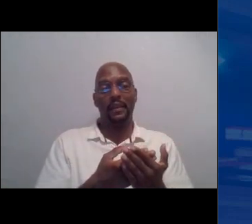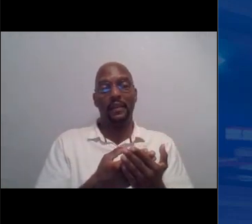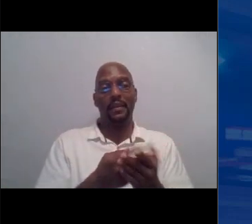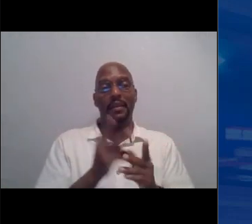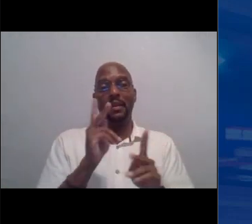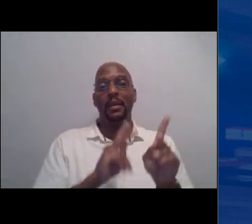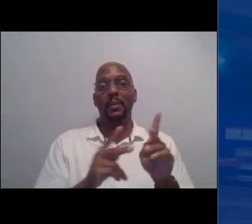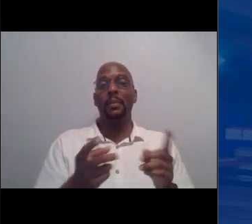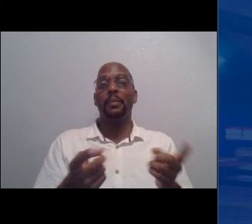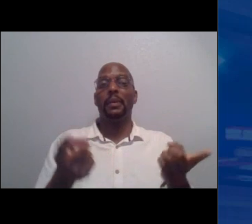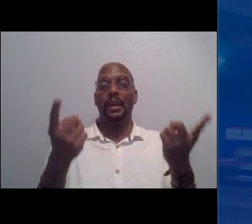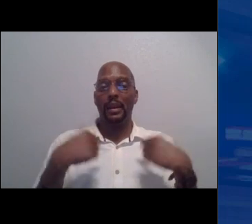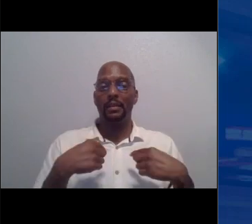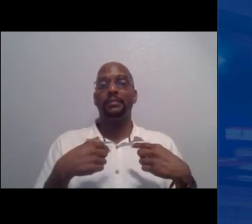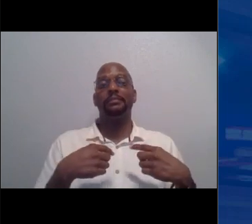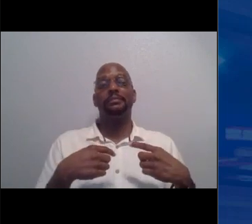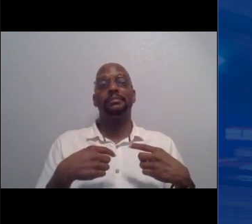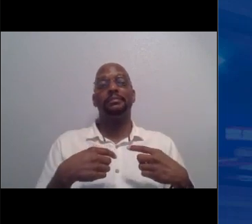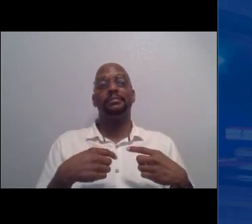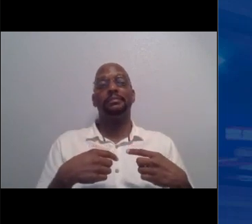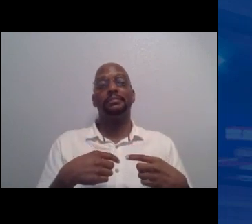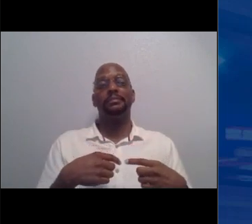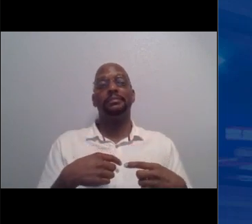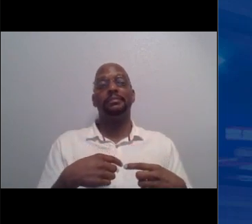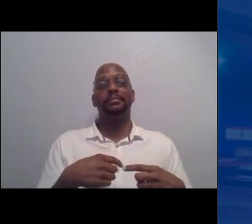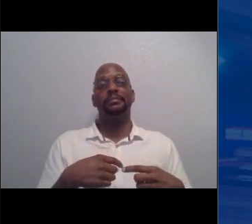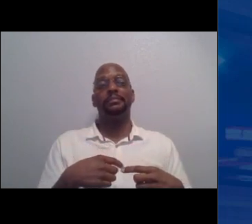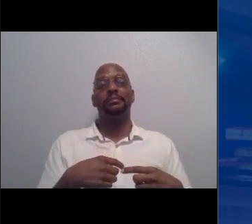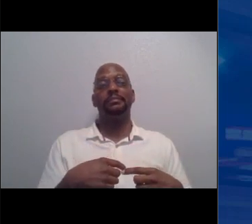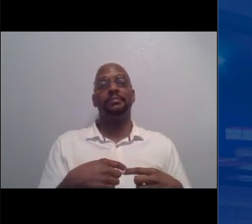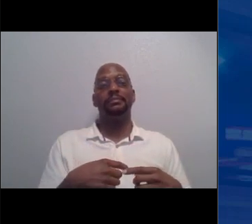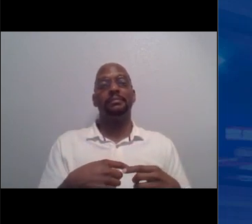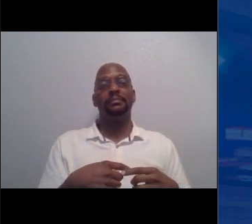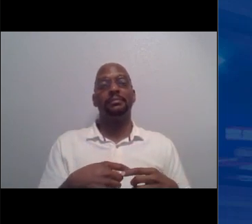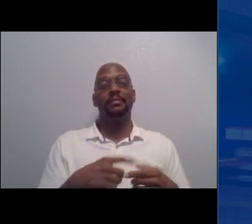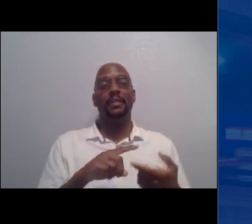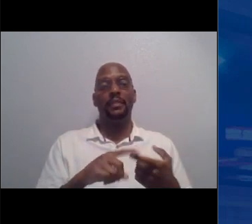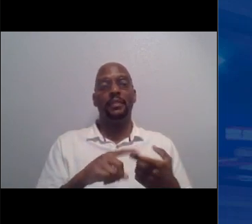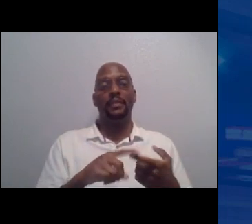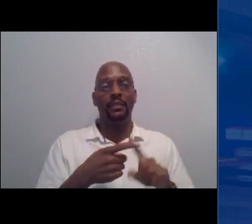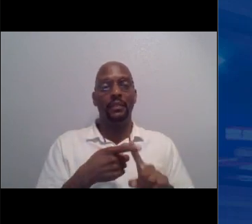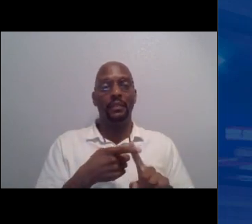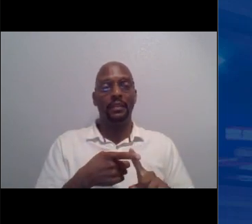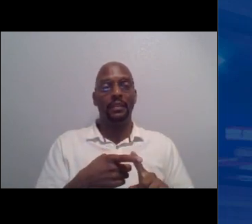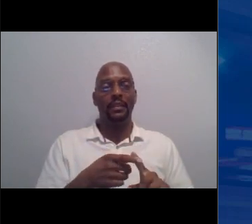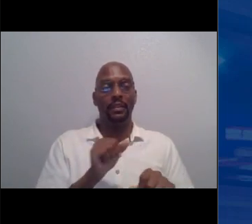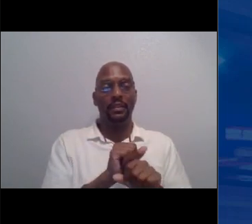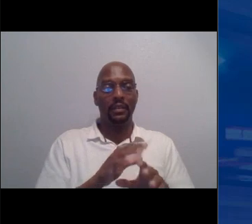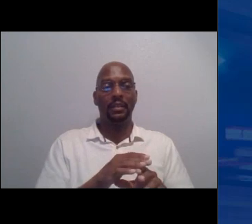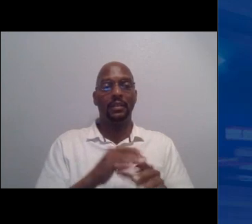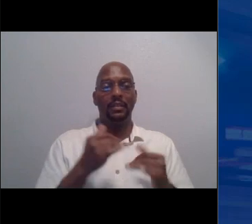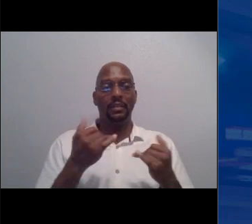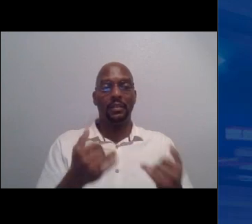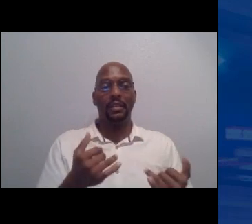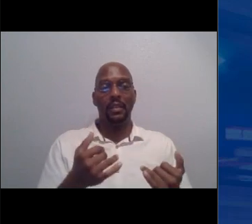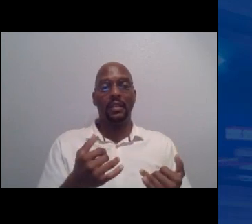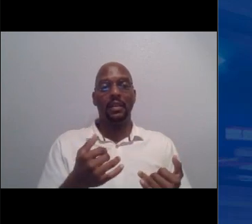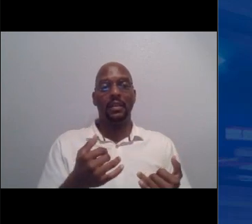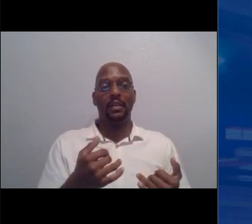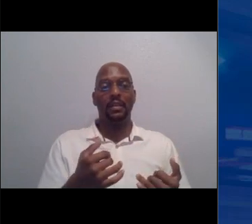and acknowledged our friend and colleague, Bobby Alvarado. I'm sorry. So today, we will